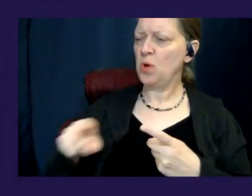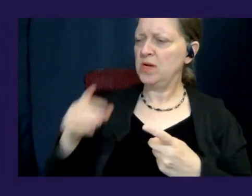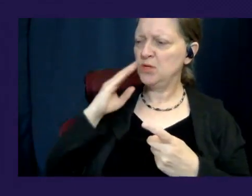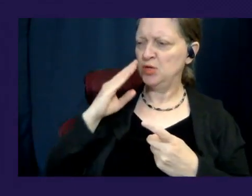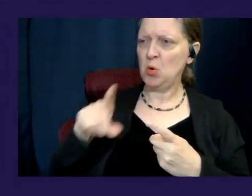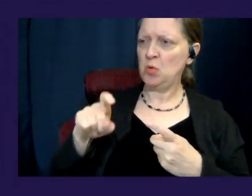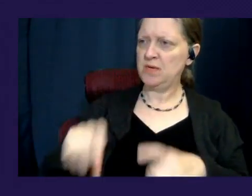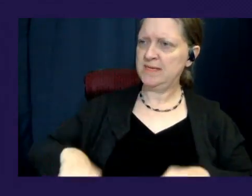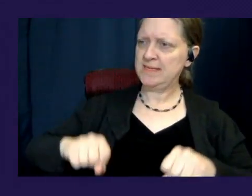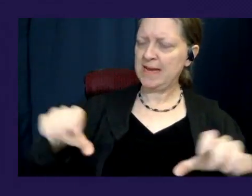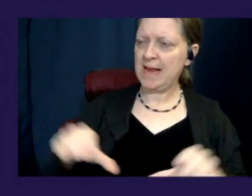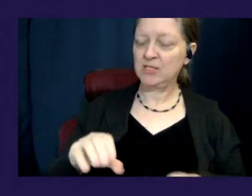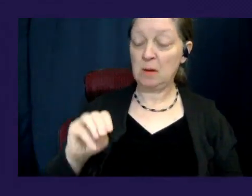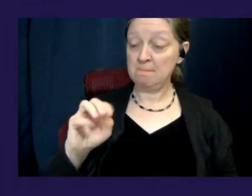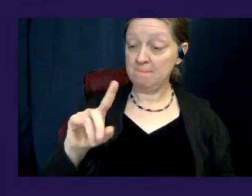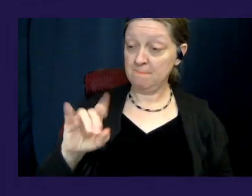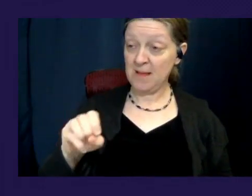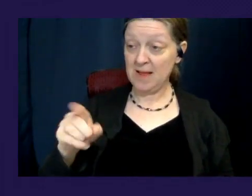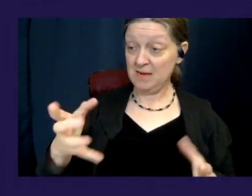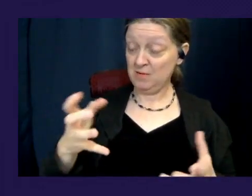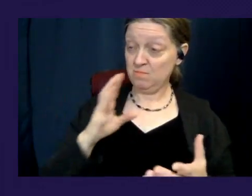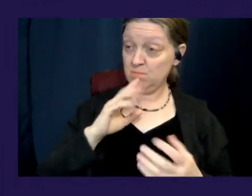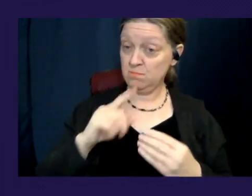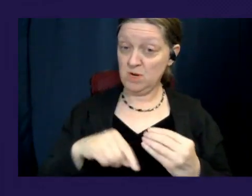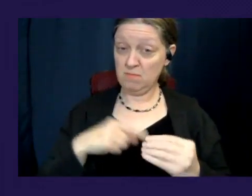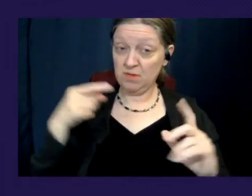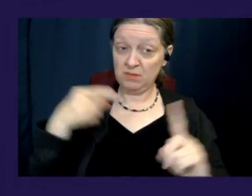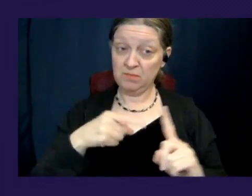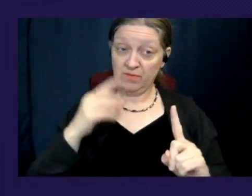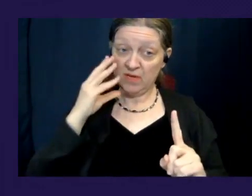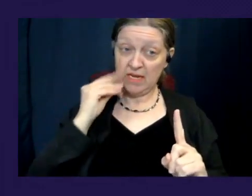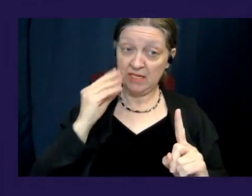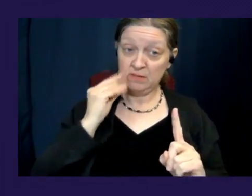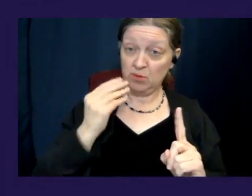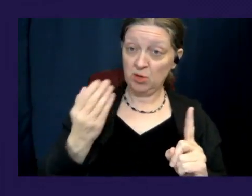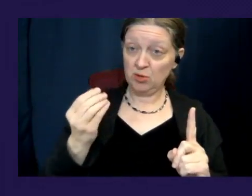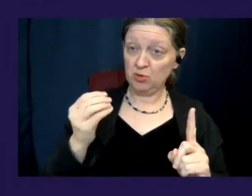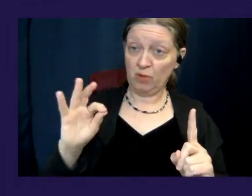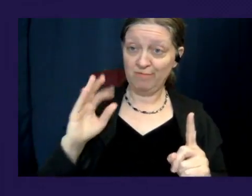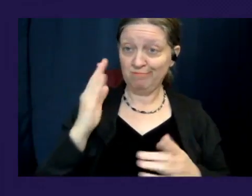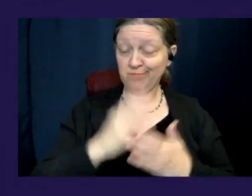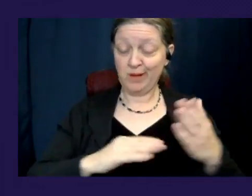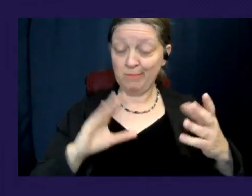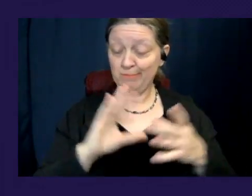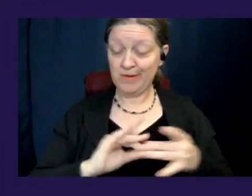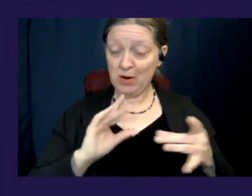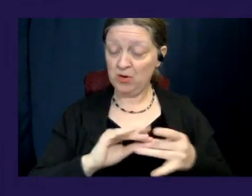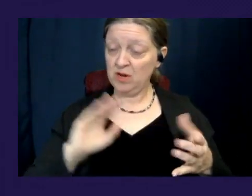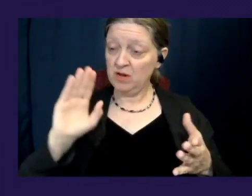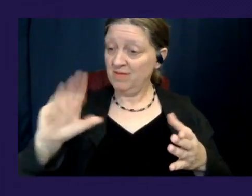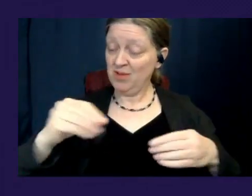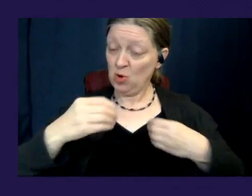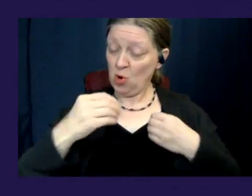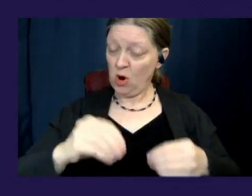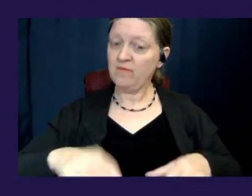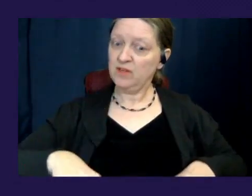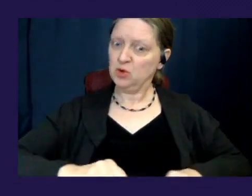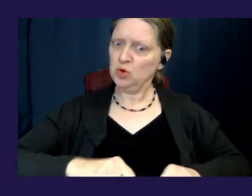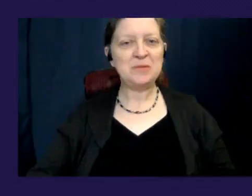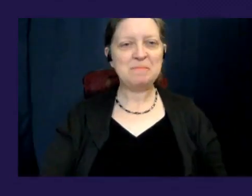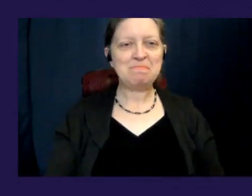if Maddie, if you wanted to speak to any particular experience of a narrative that maybe your office took a specific action to